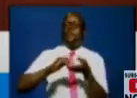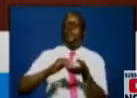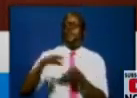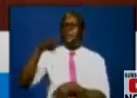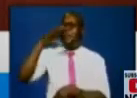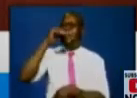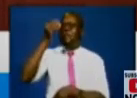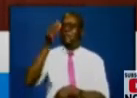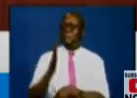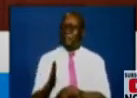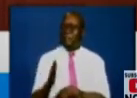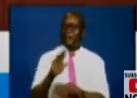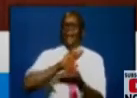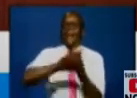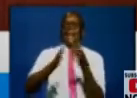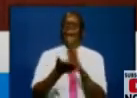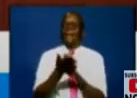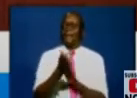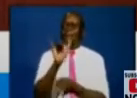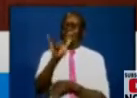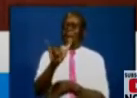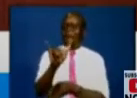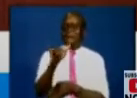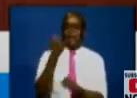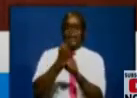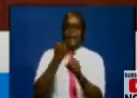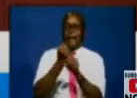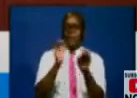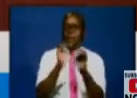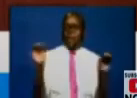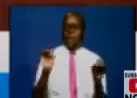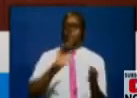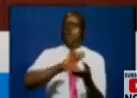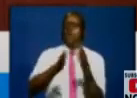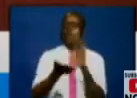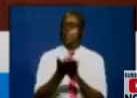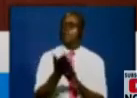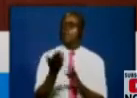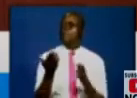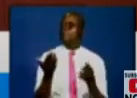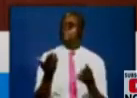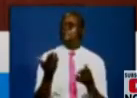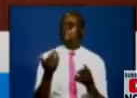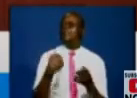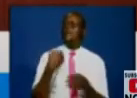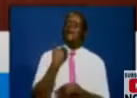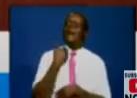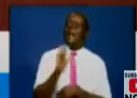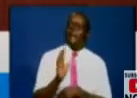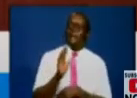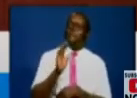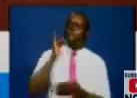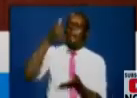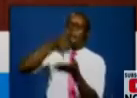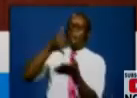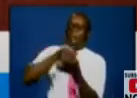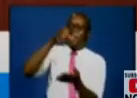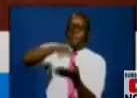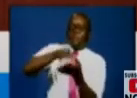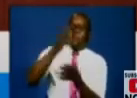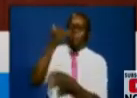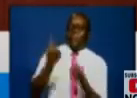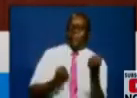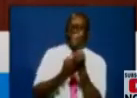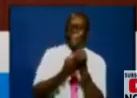Speaker, nothing of the sort has been done. Nobody has actually, and I hate to be in this position because I support